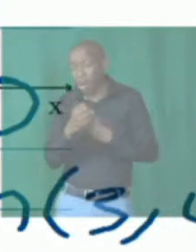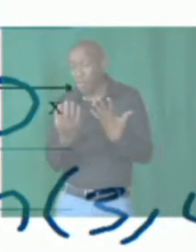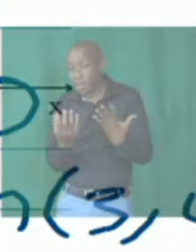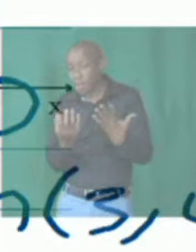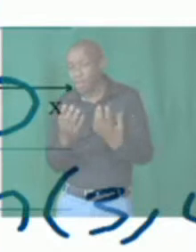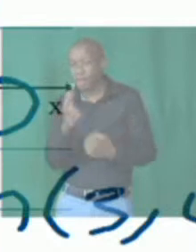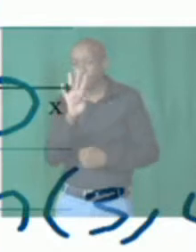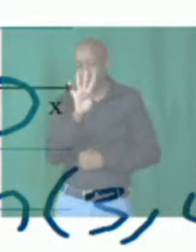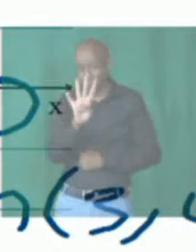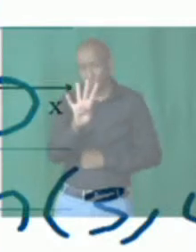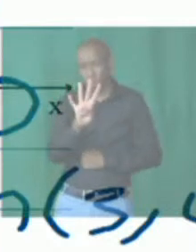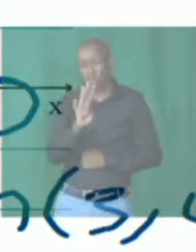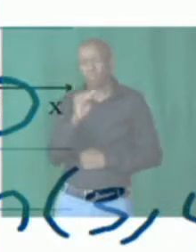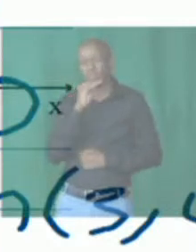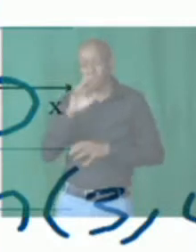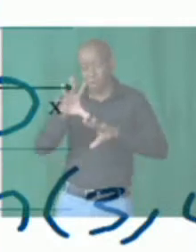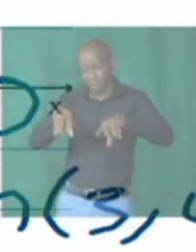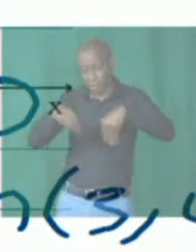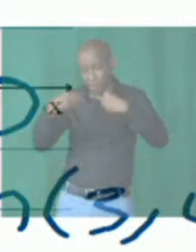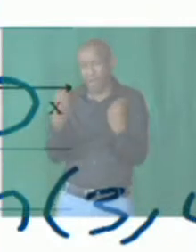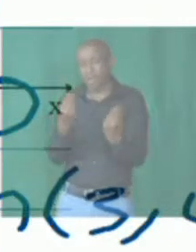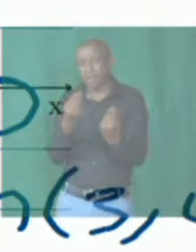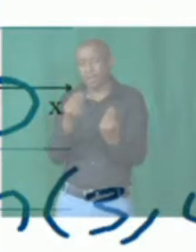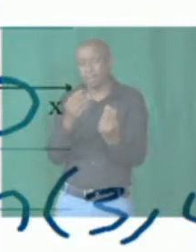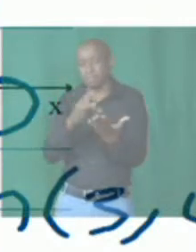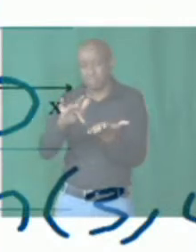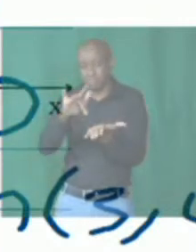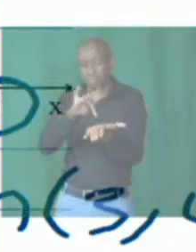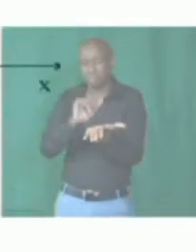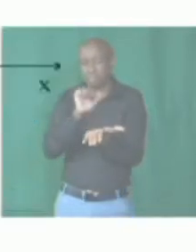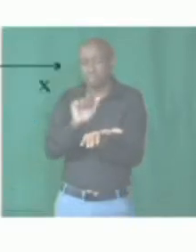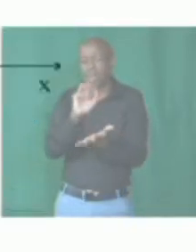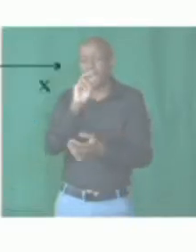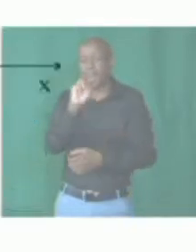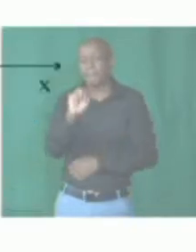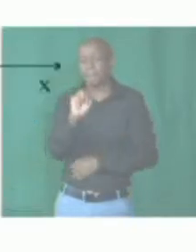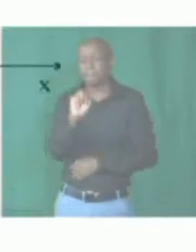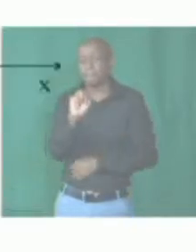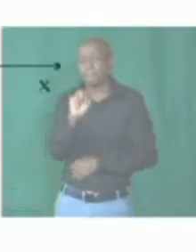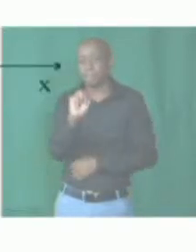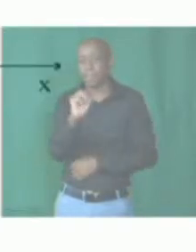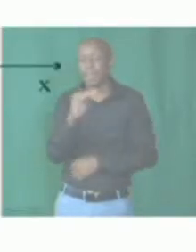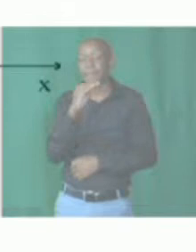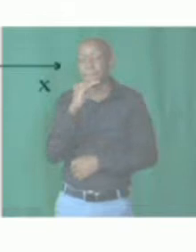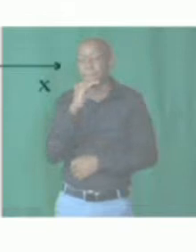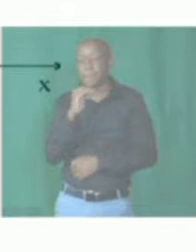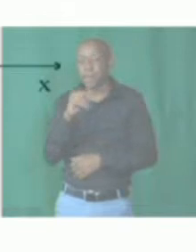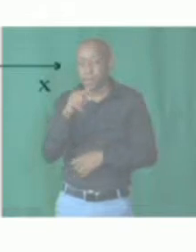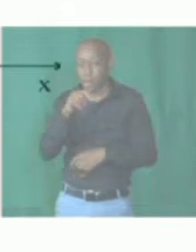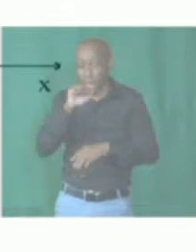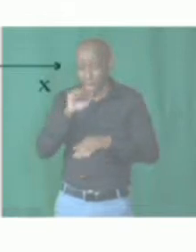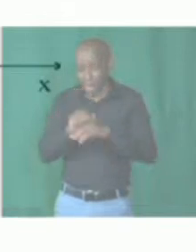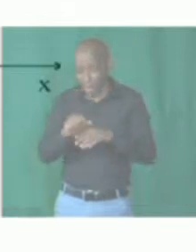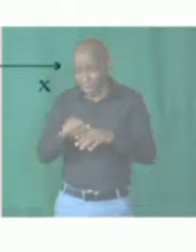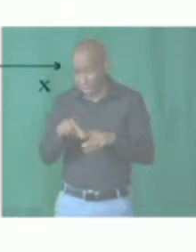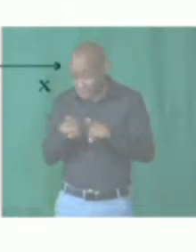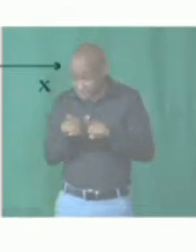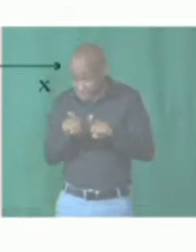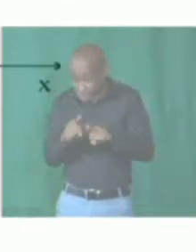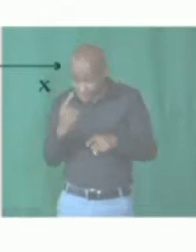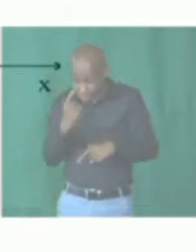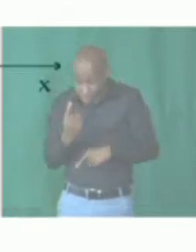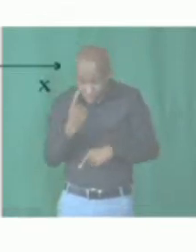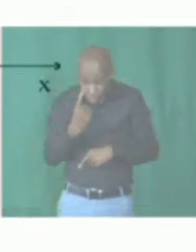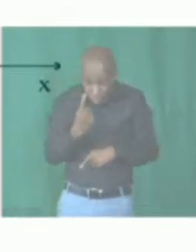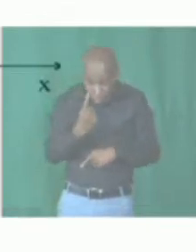4. That's how you get to the coordinate of the midpoint. So I'm sure you'll be able to do the same thing here to find the coordinate of